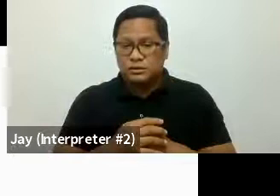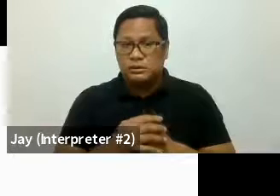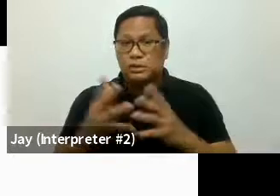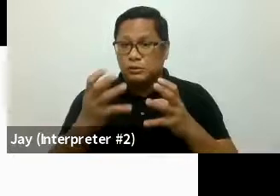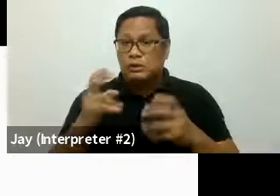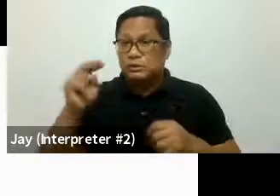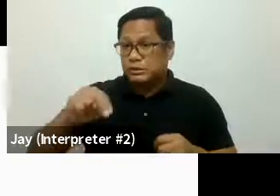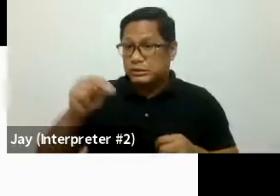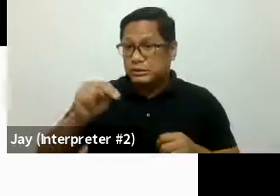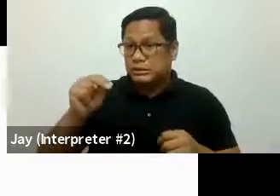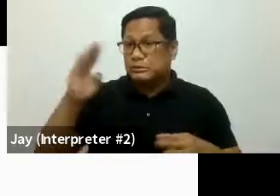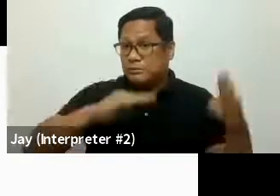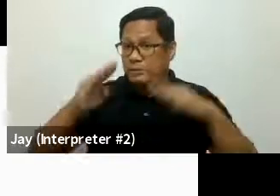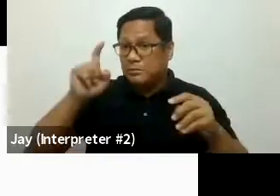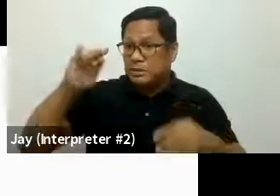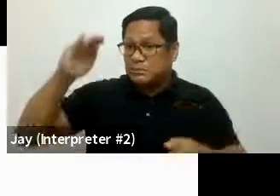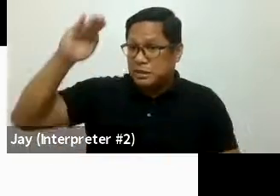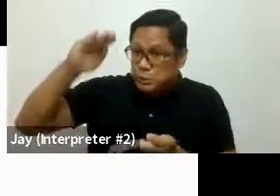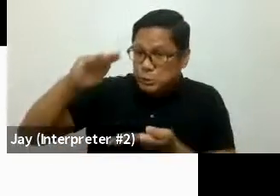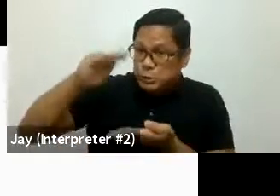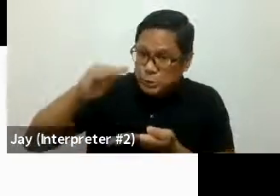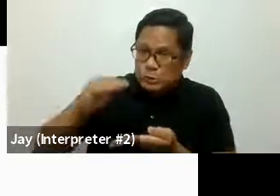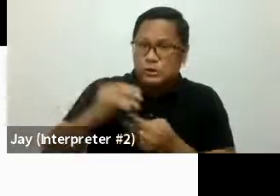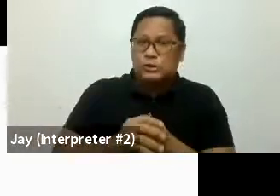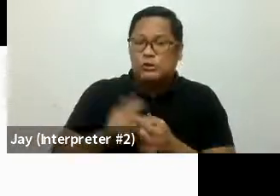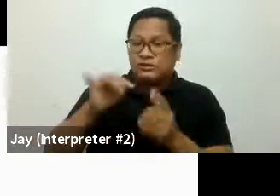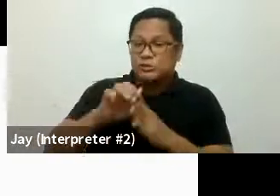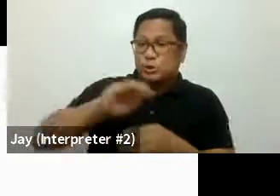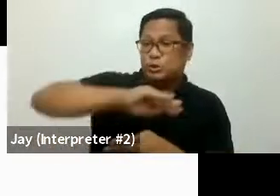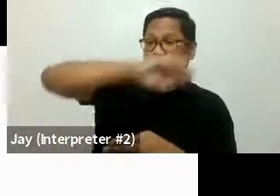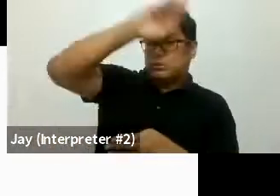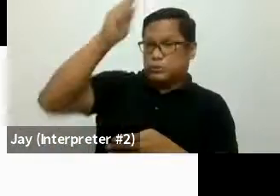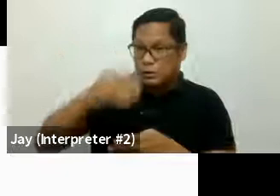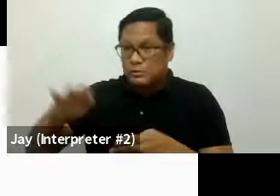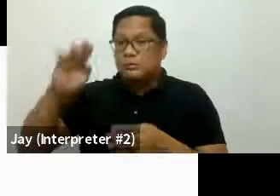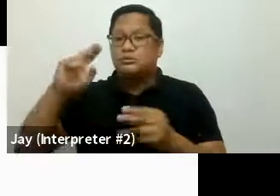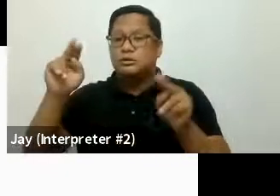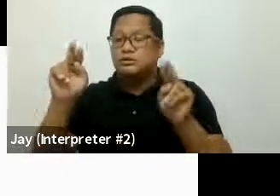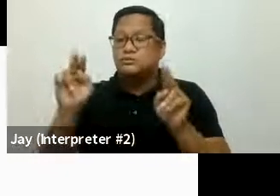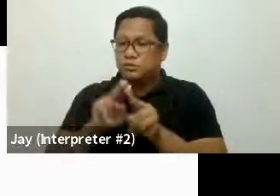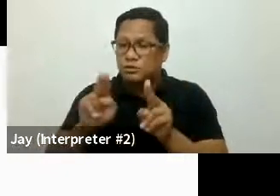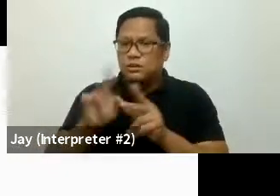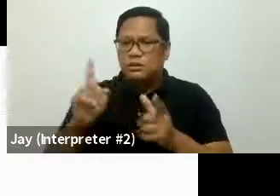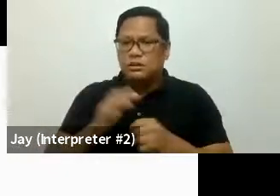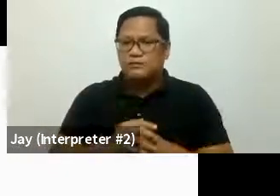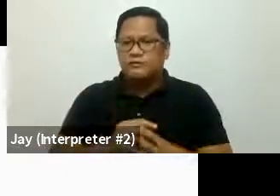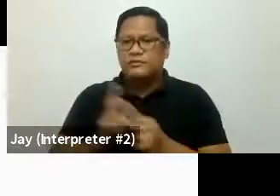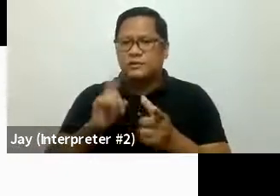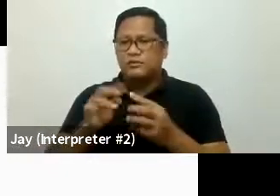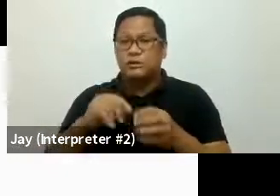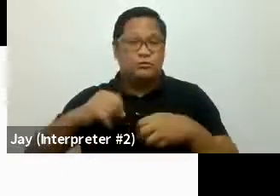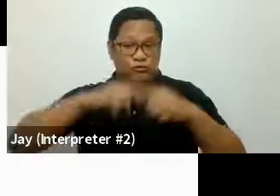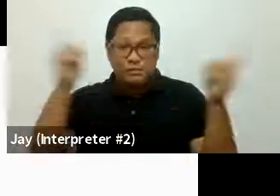make sure your cases are so low, because anything just above the normal will overrun your healthcare system. So